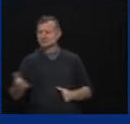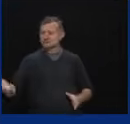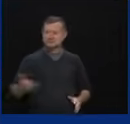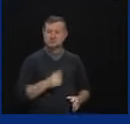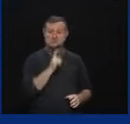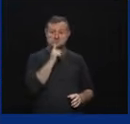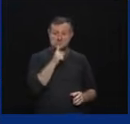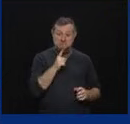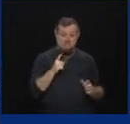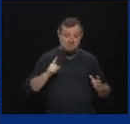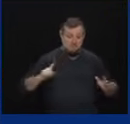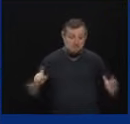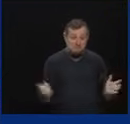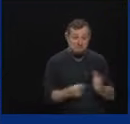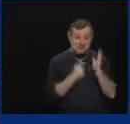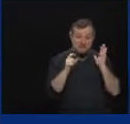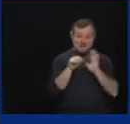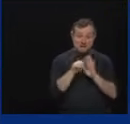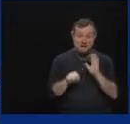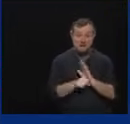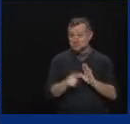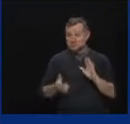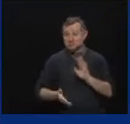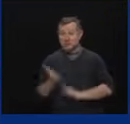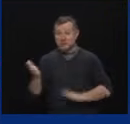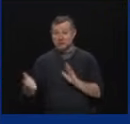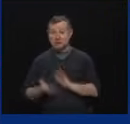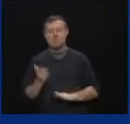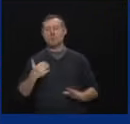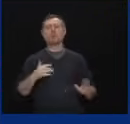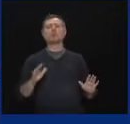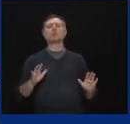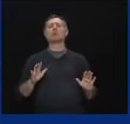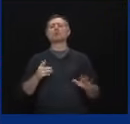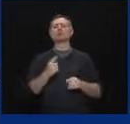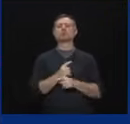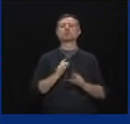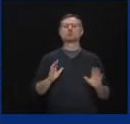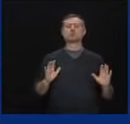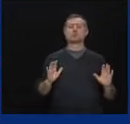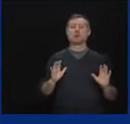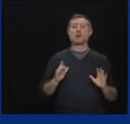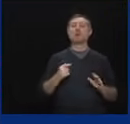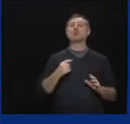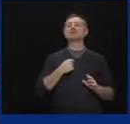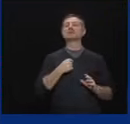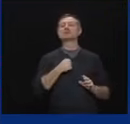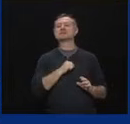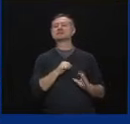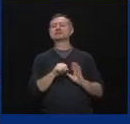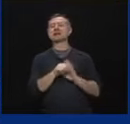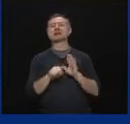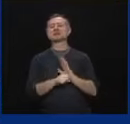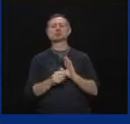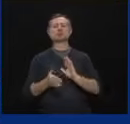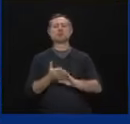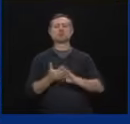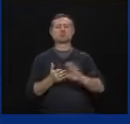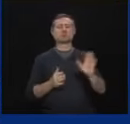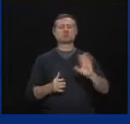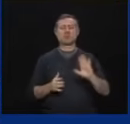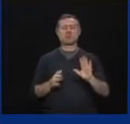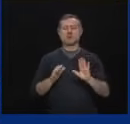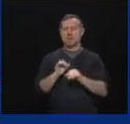all state-run facilities and only state-run employees that were actually involving the local individuals who were shunted off